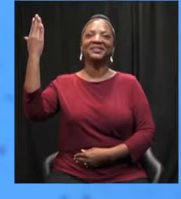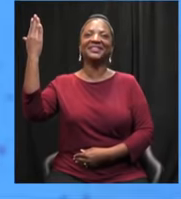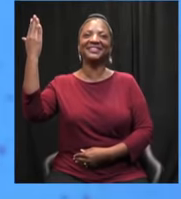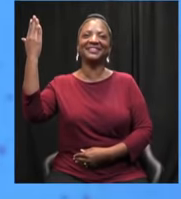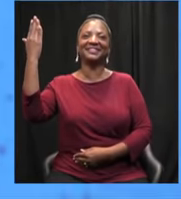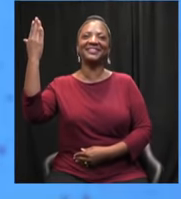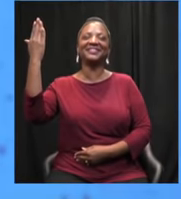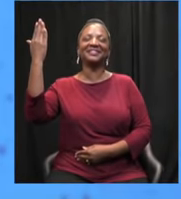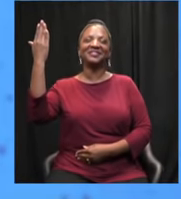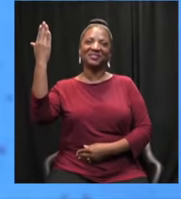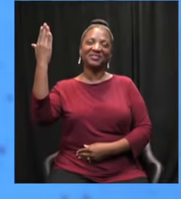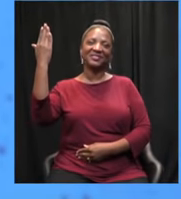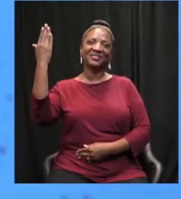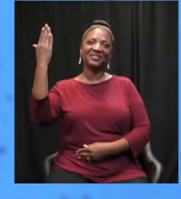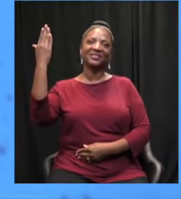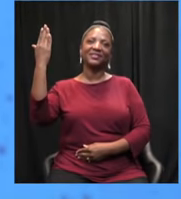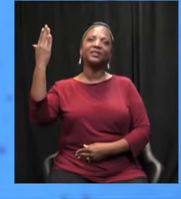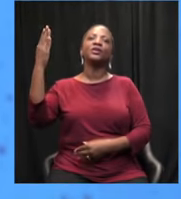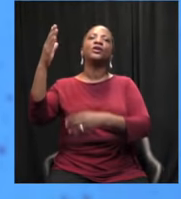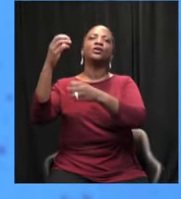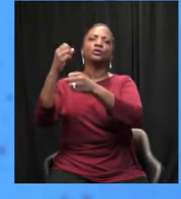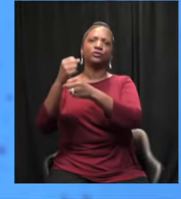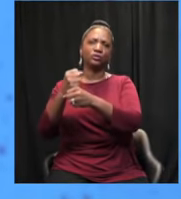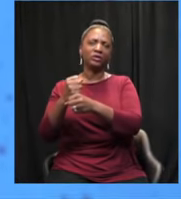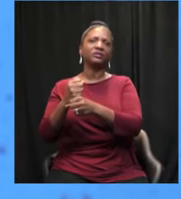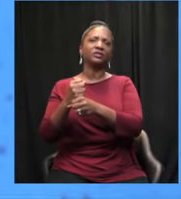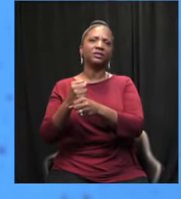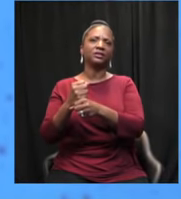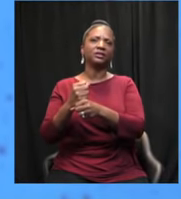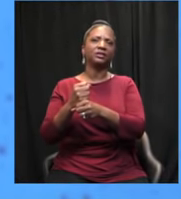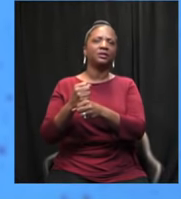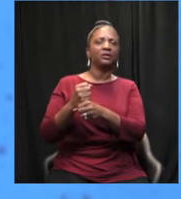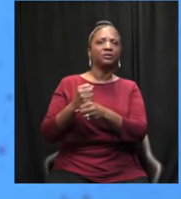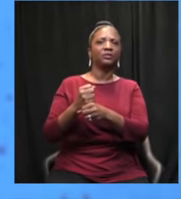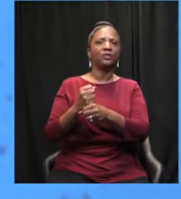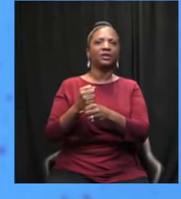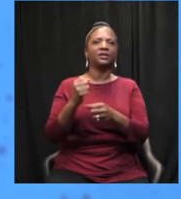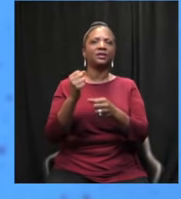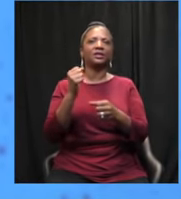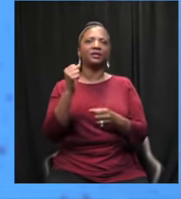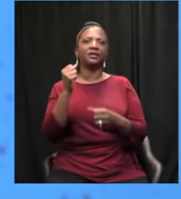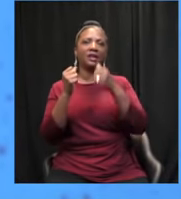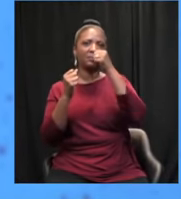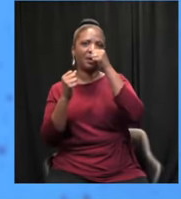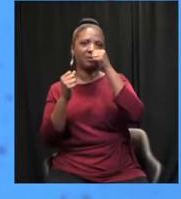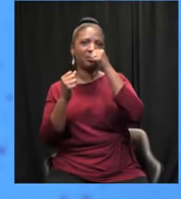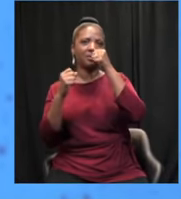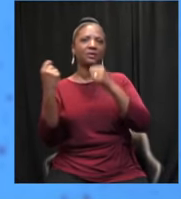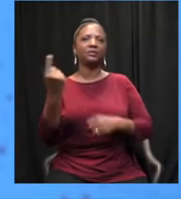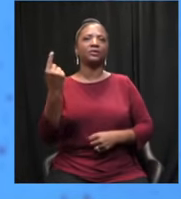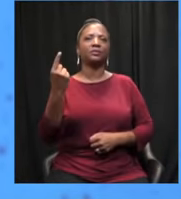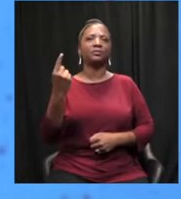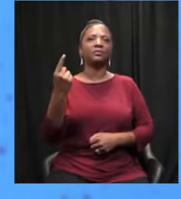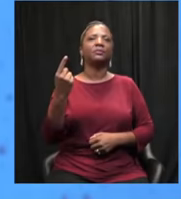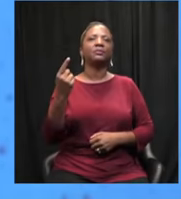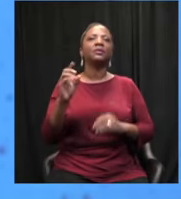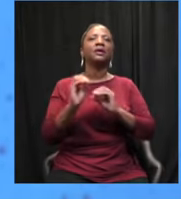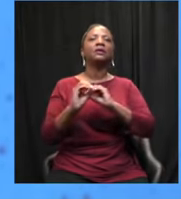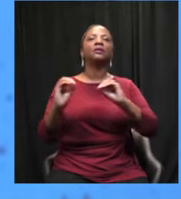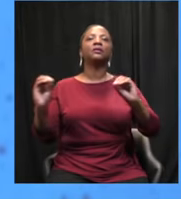doesn't have power. You're not trusting someone that cannot handle what you're facing. You're not trusting someone